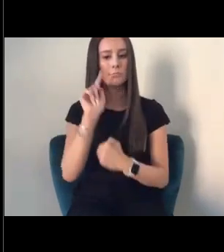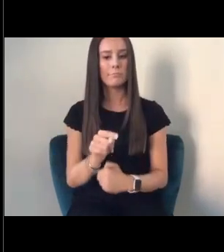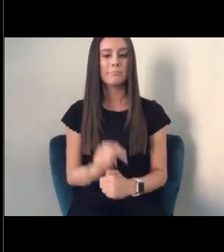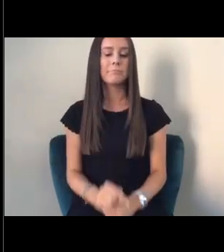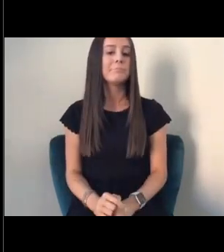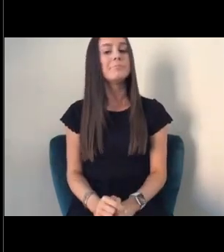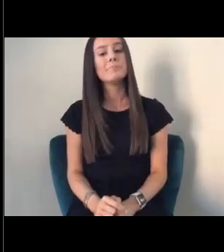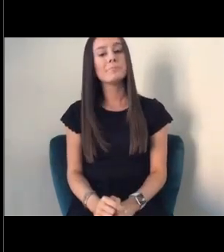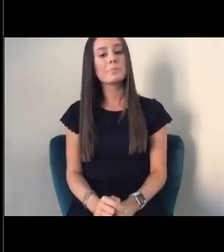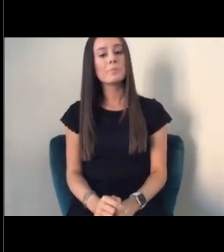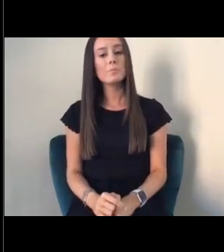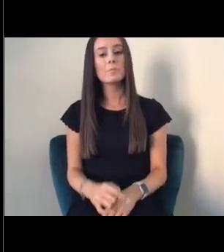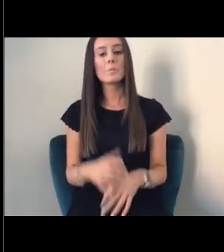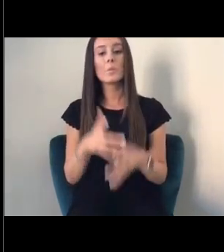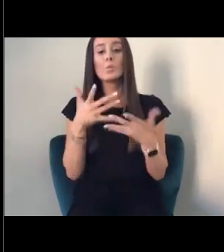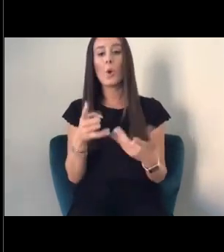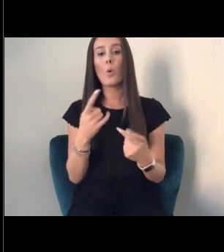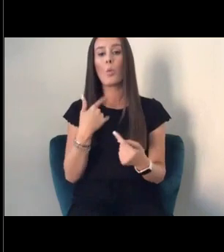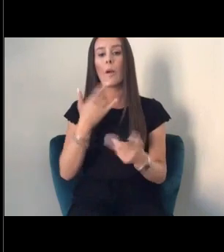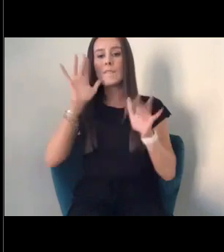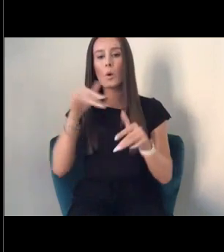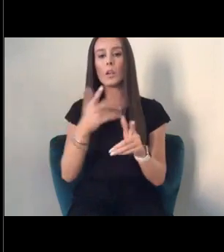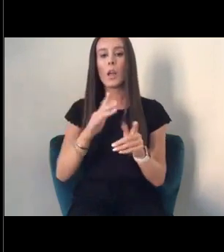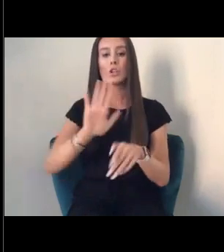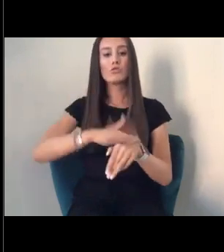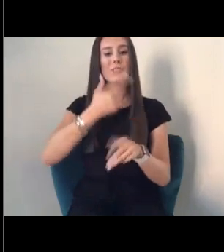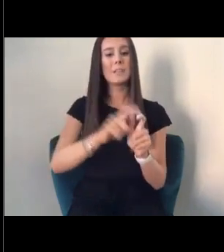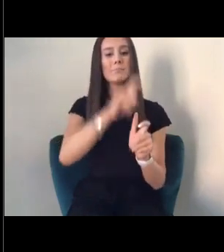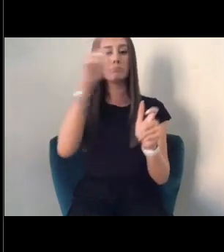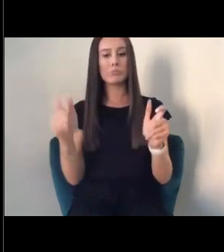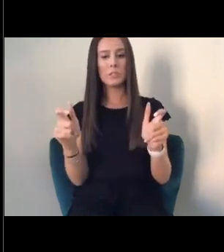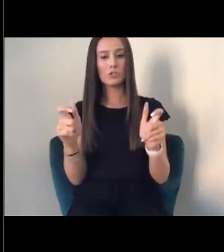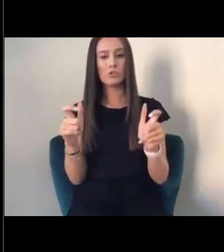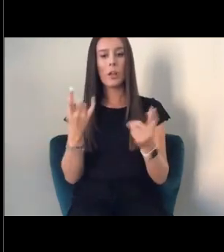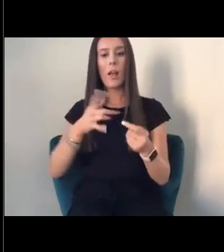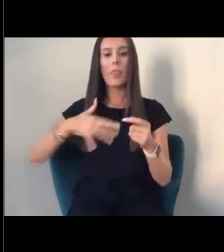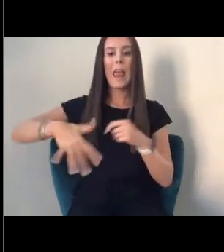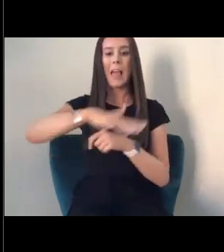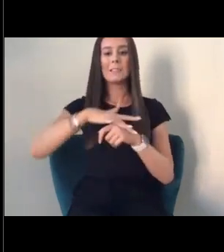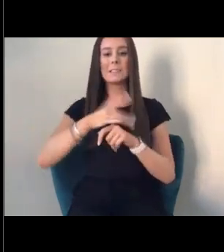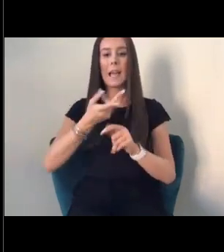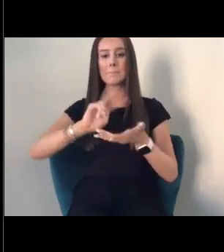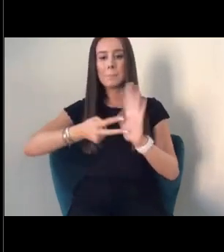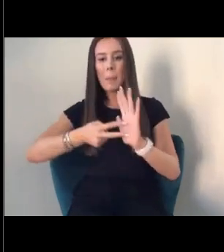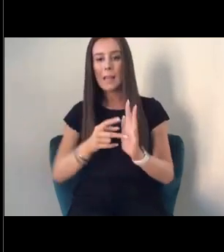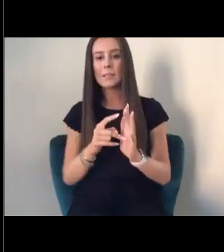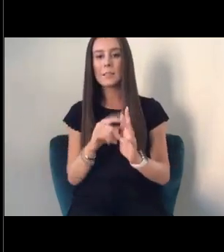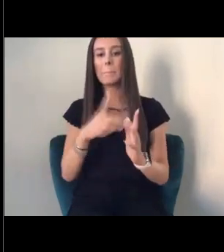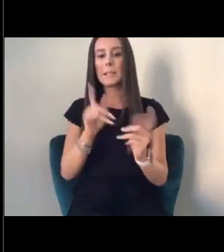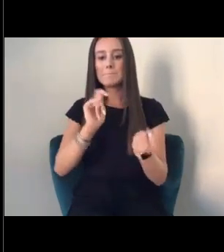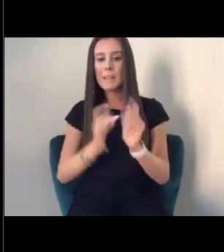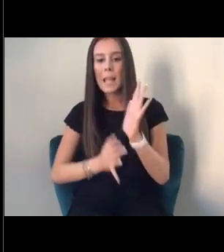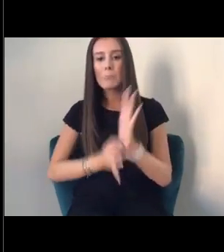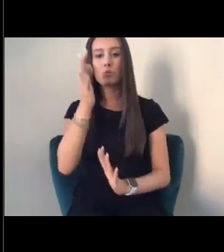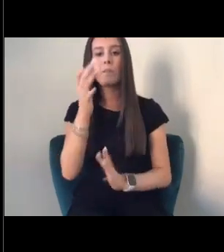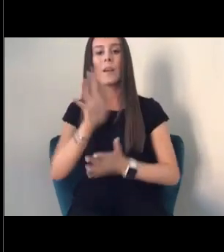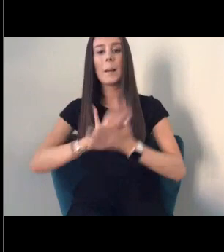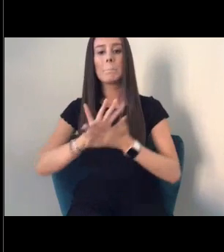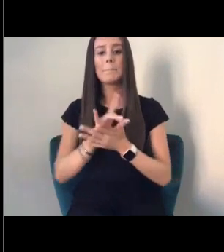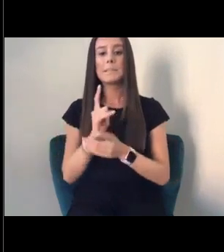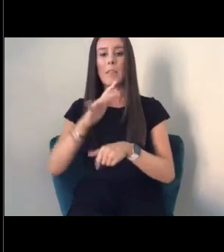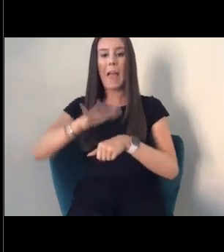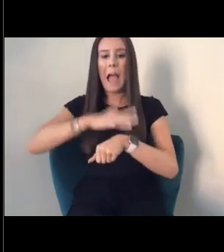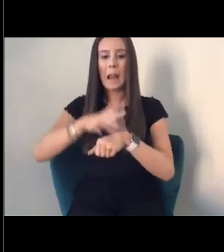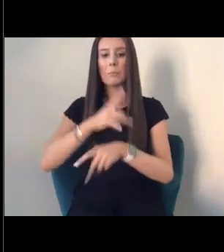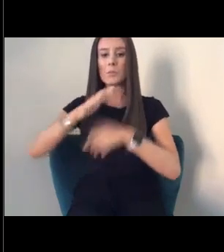With regards to green bridges, we've improved our landscaping proposals, resulting in better opportunity for